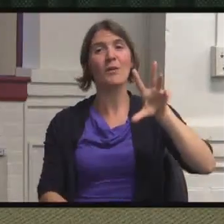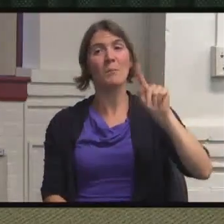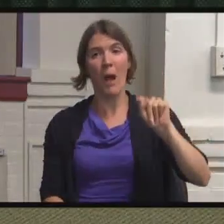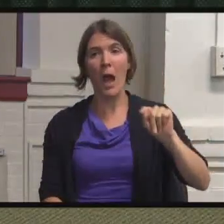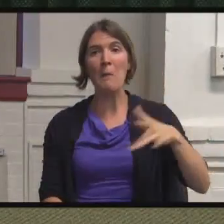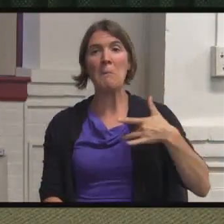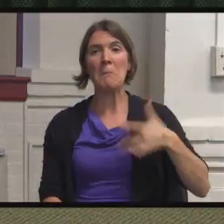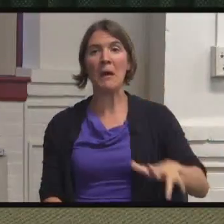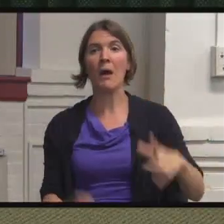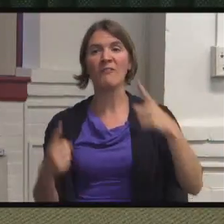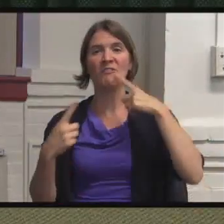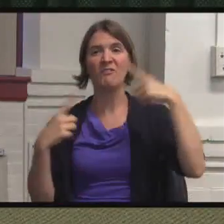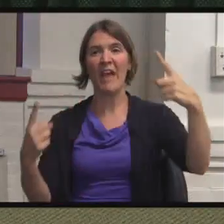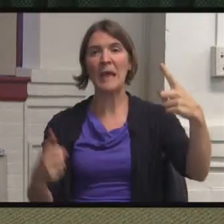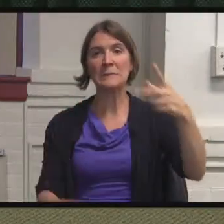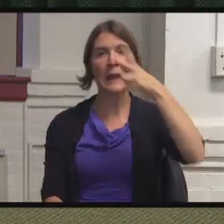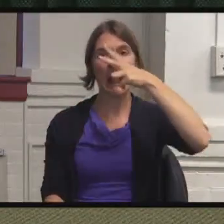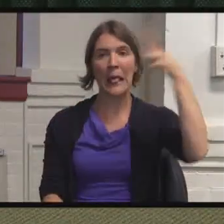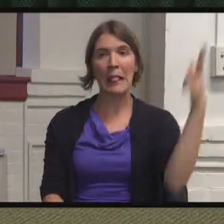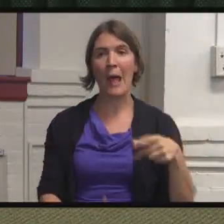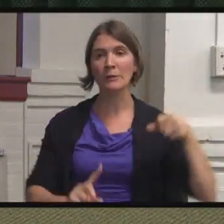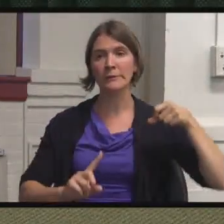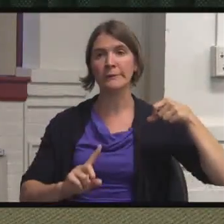Vermont's reputation of not having very good service.